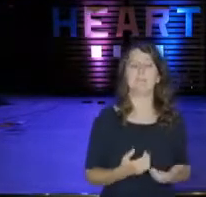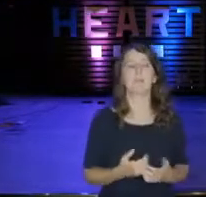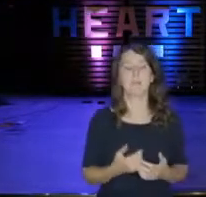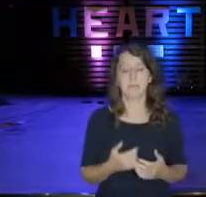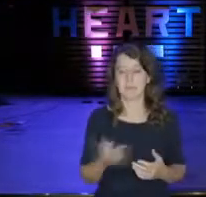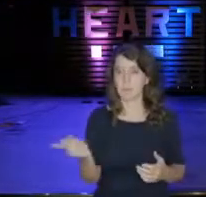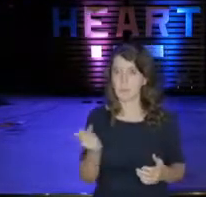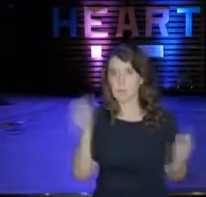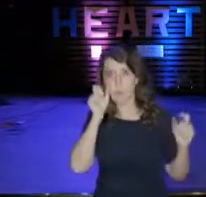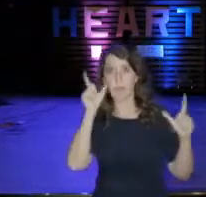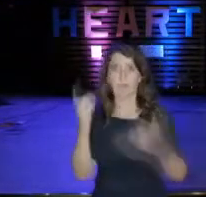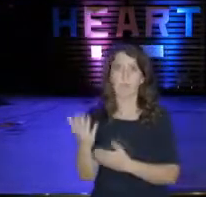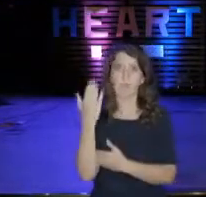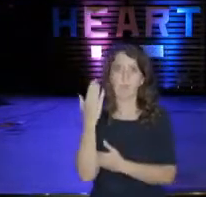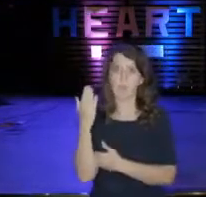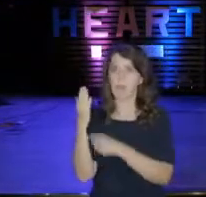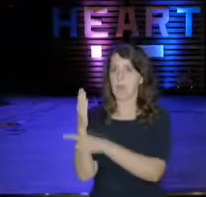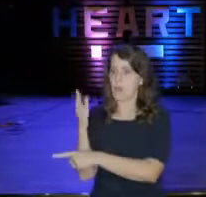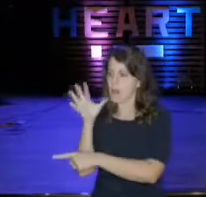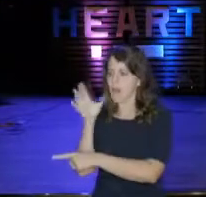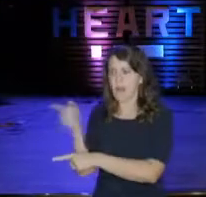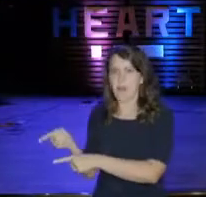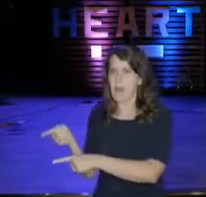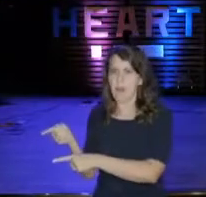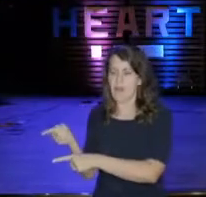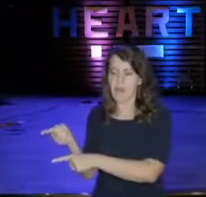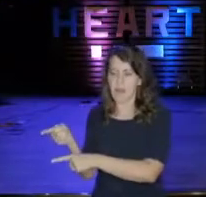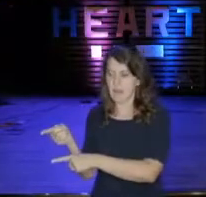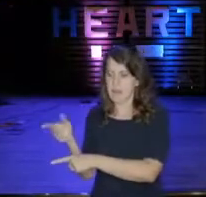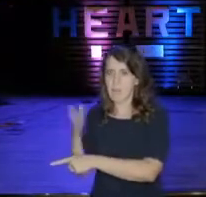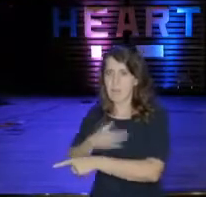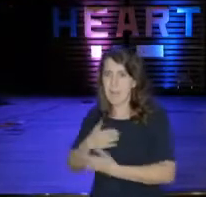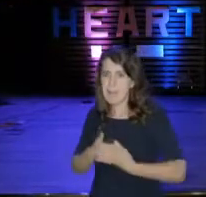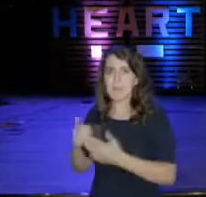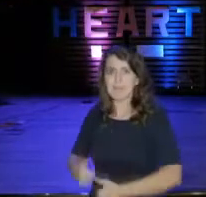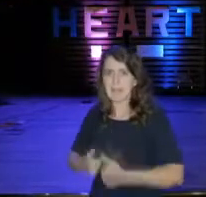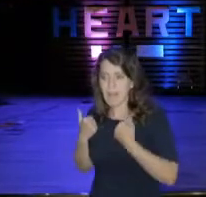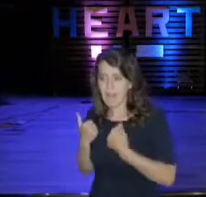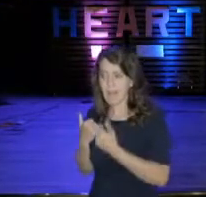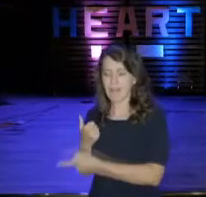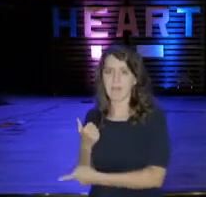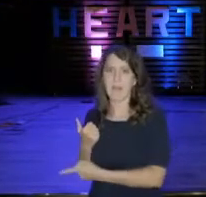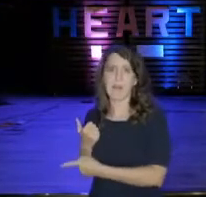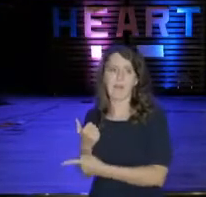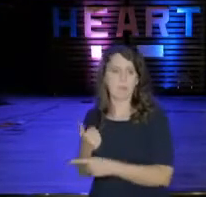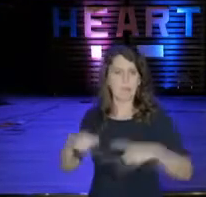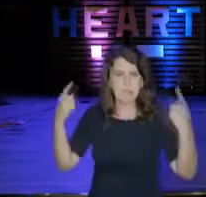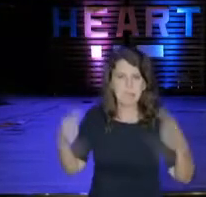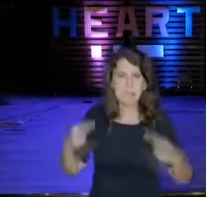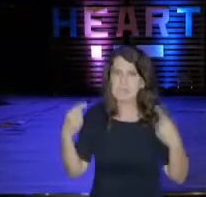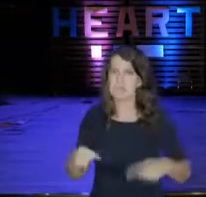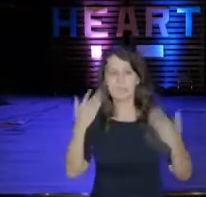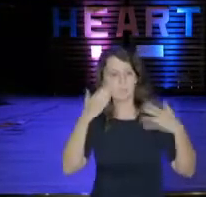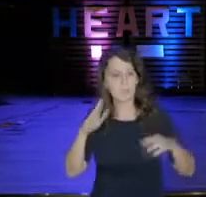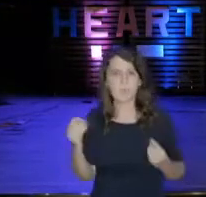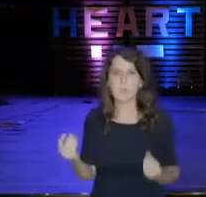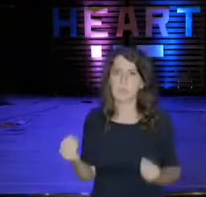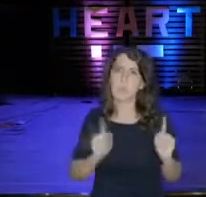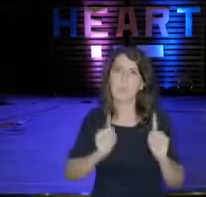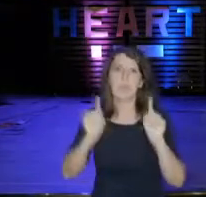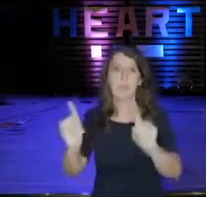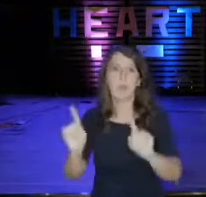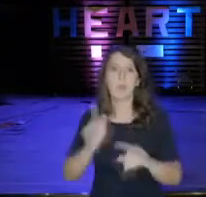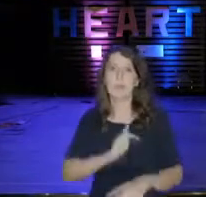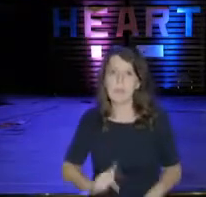they wake up. The mom knows this is my baby, is the live baby. They get in this argument. They don't know what to do. They go to a